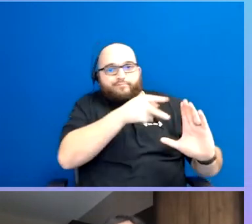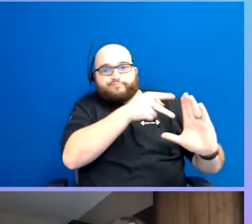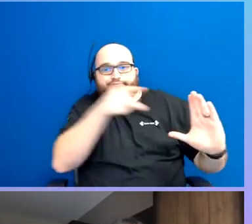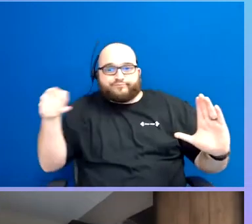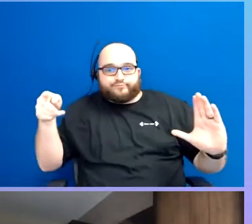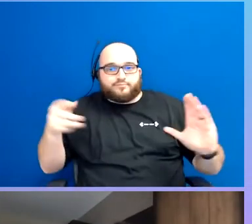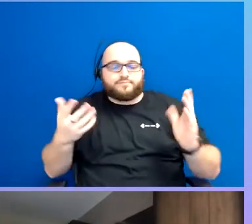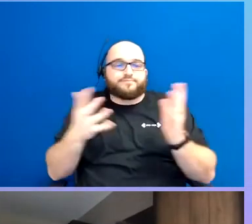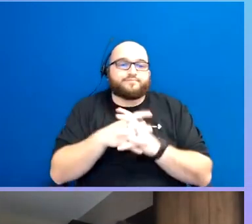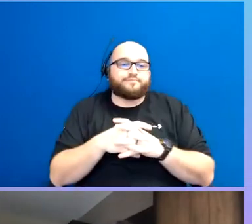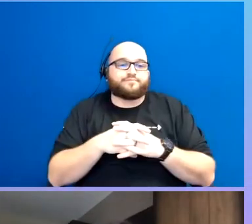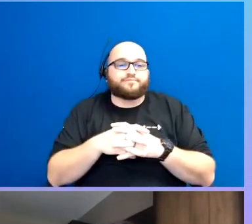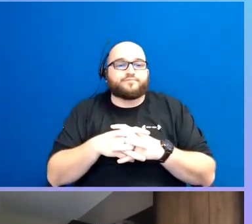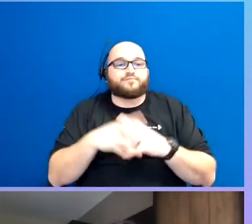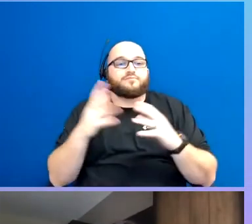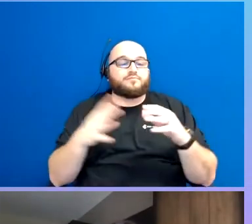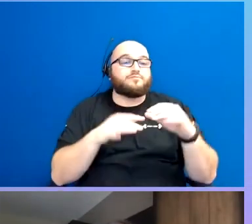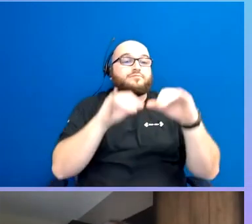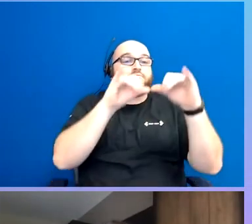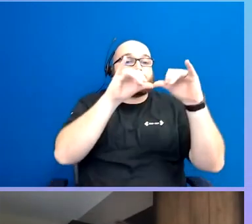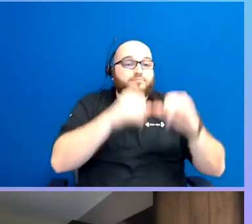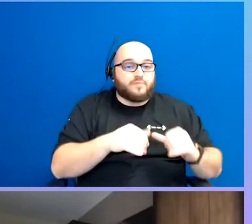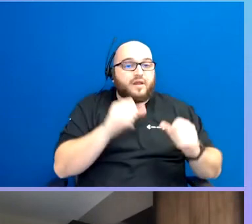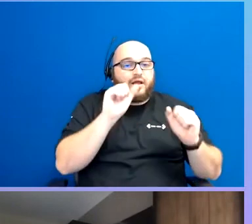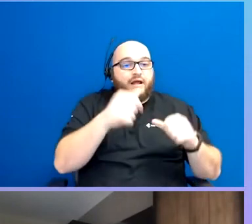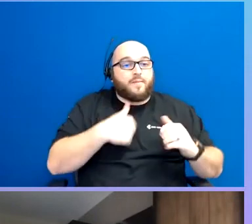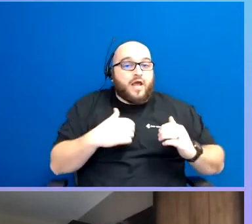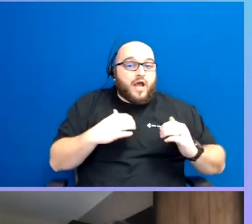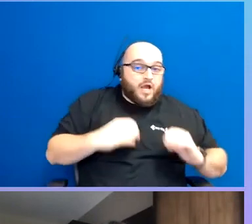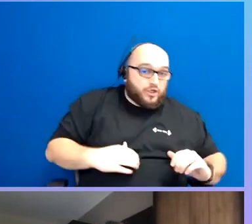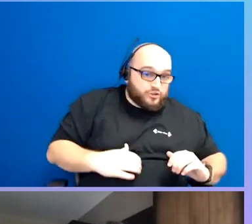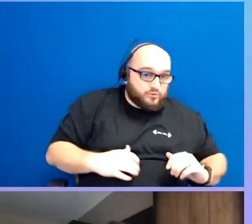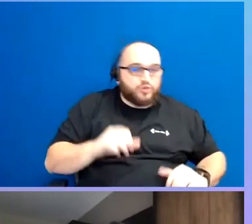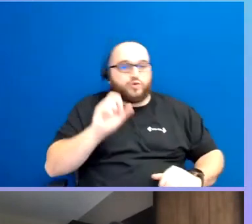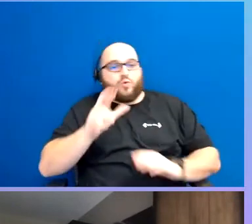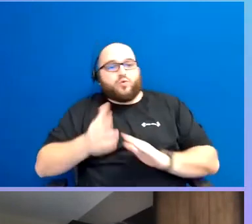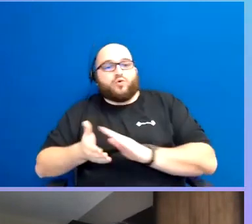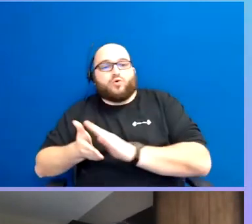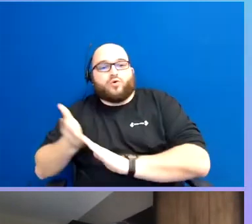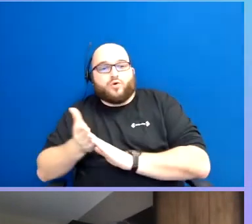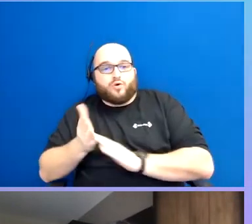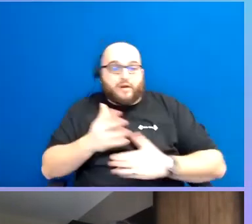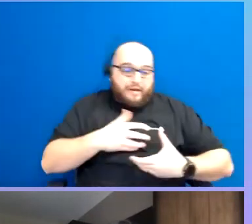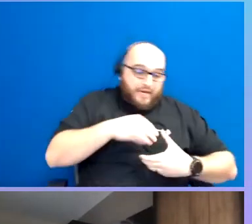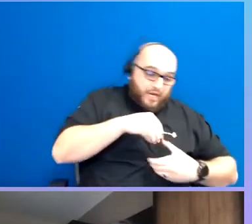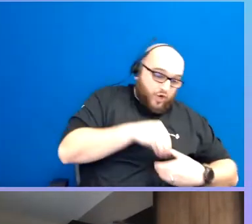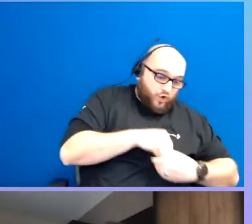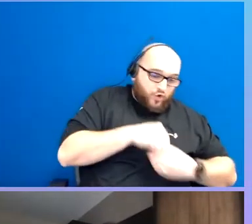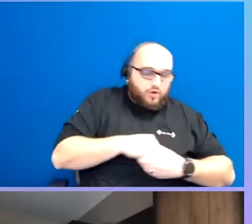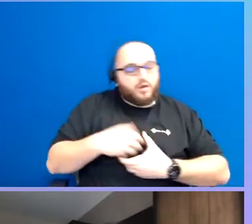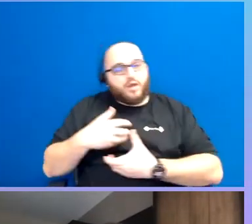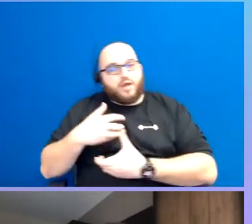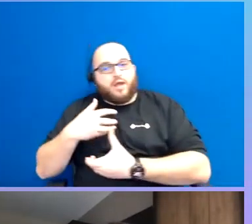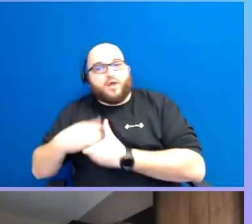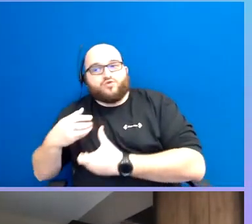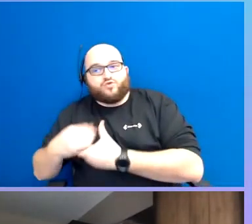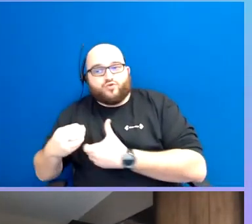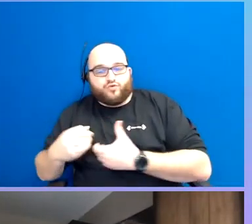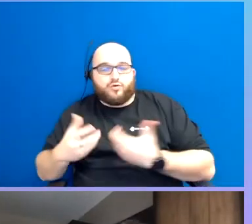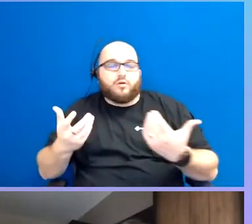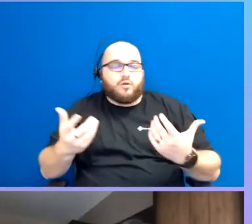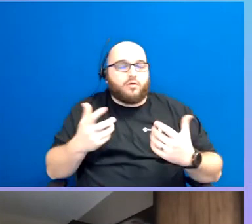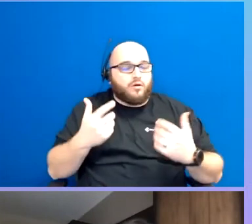So your metrics can be often either customer facing or they can be operational, external or internal. And they can